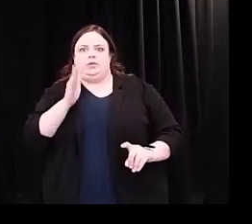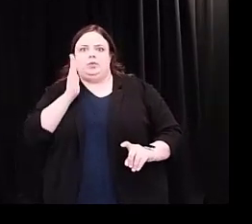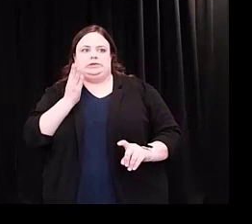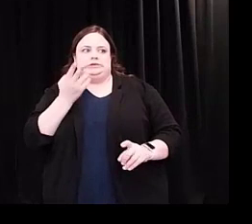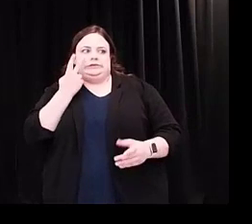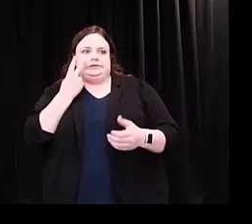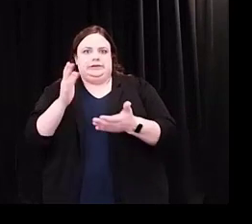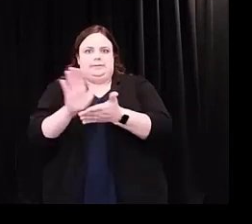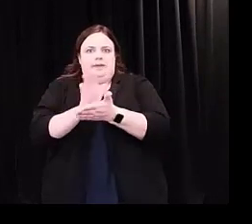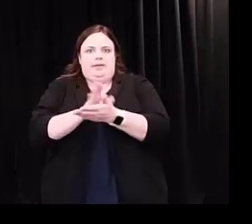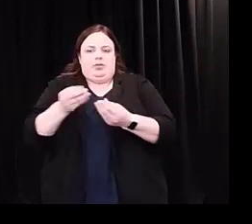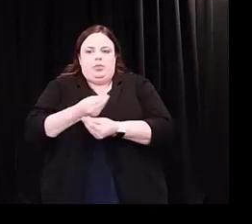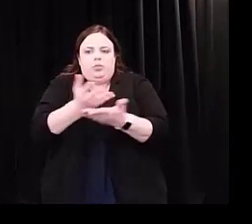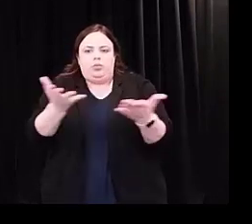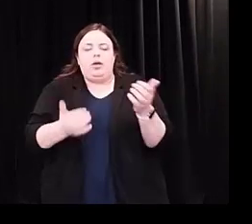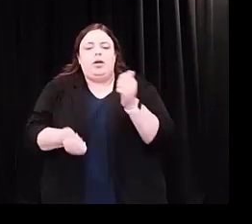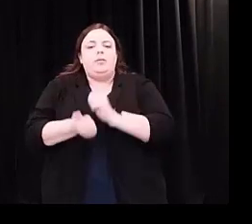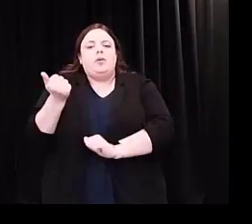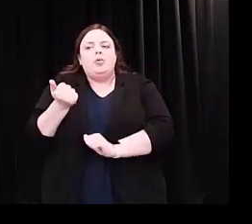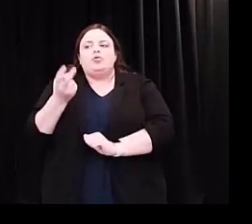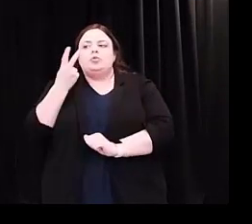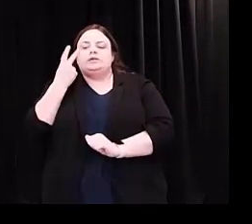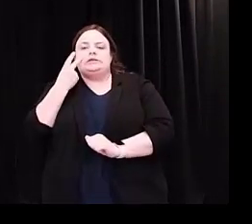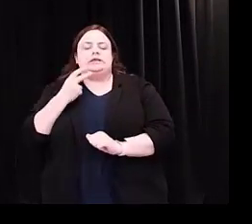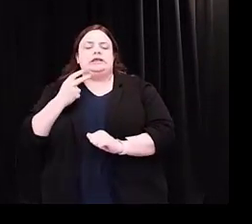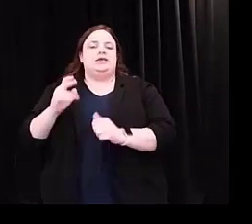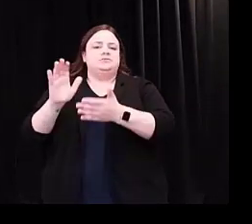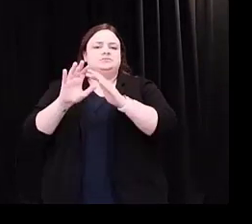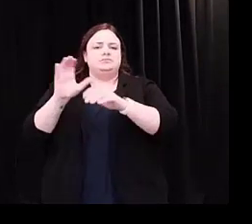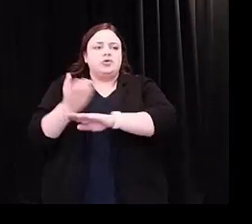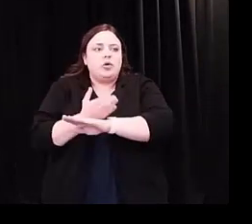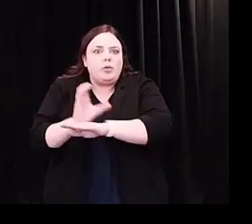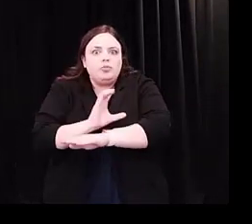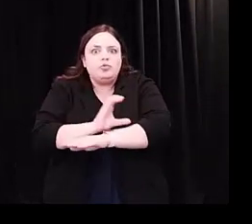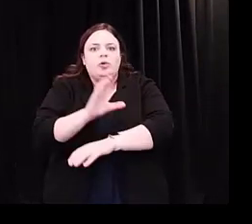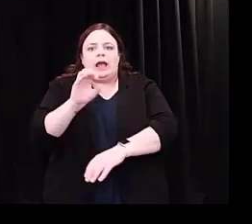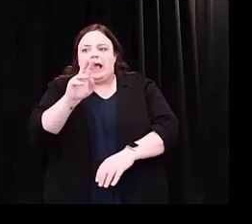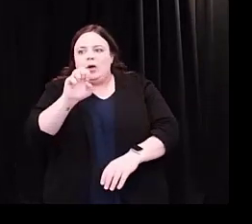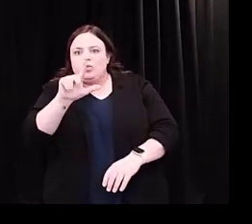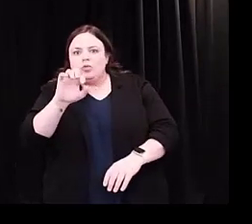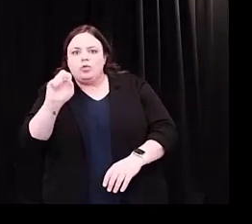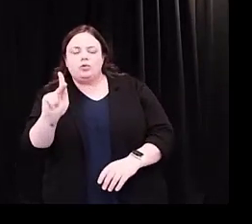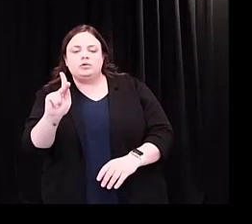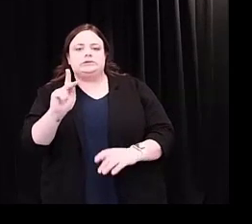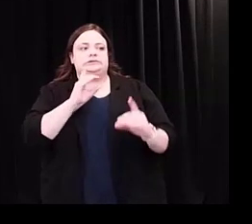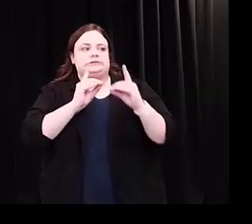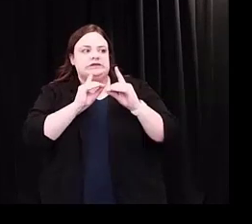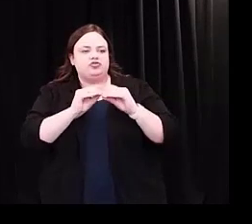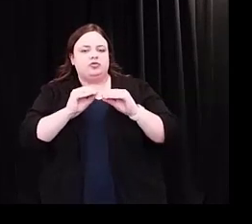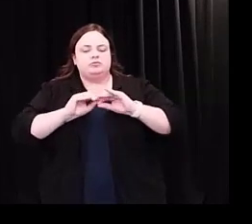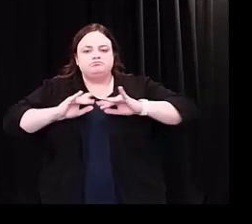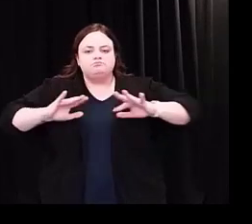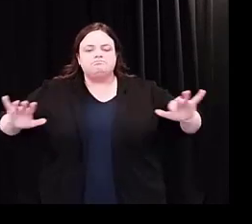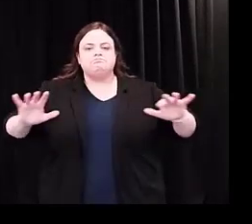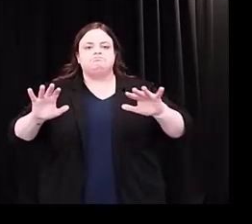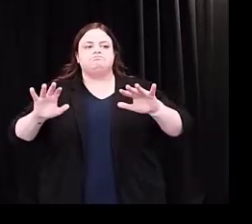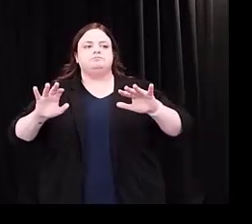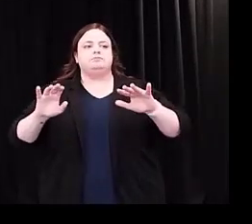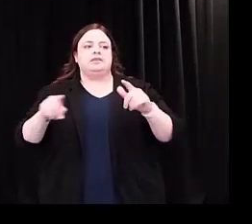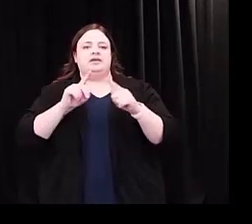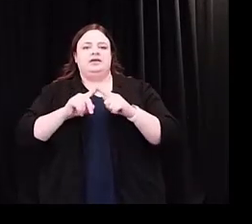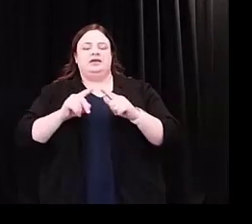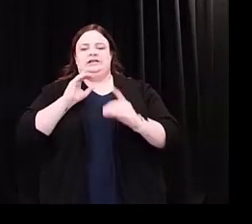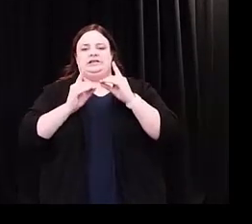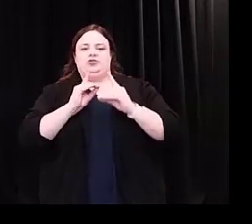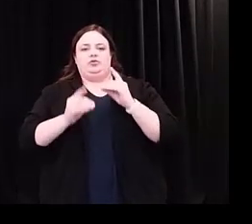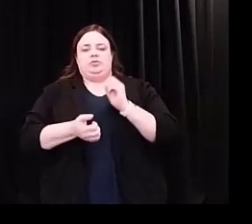Most of that content comes through Outlook or email or learning management systems. Digital content is the majority of the content that